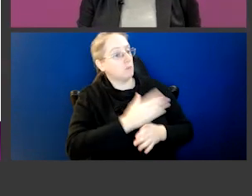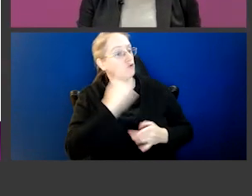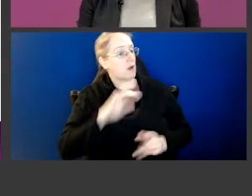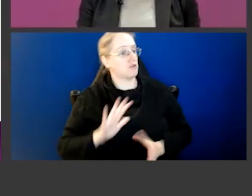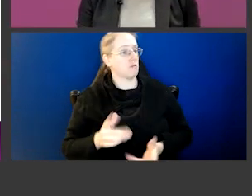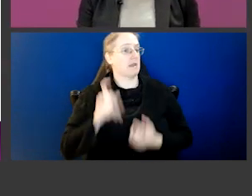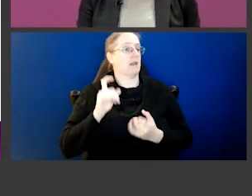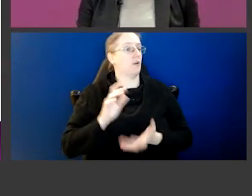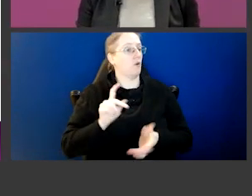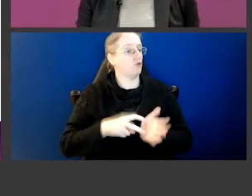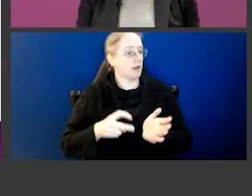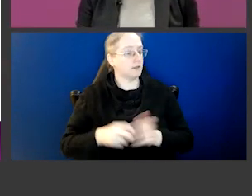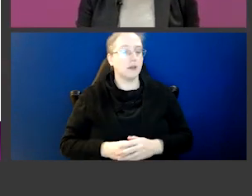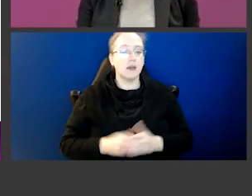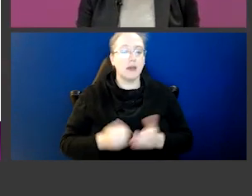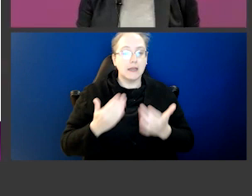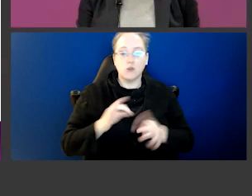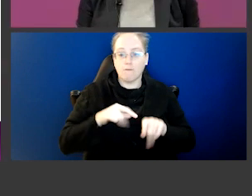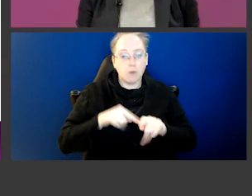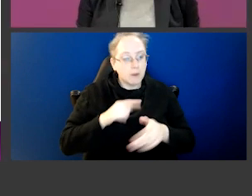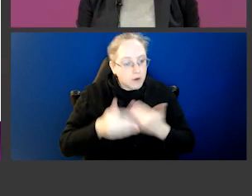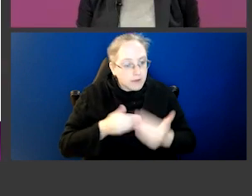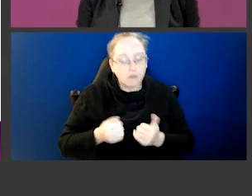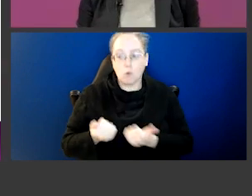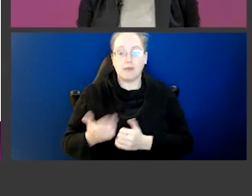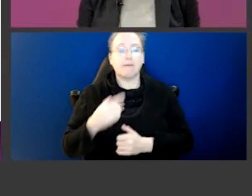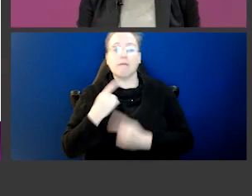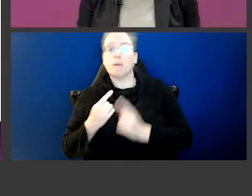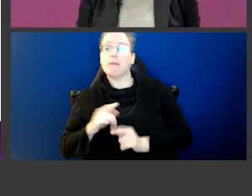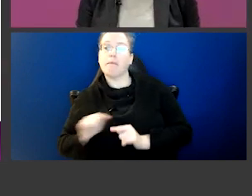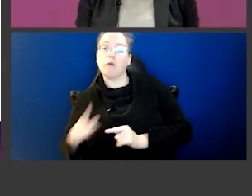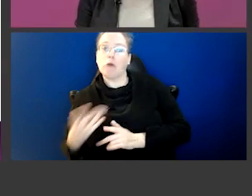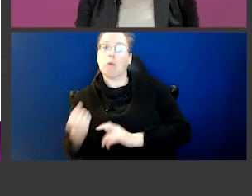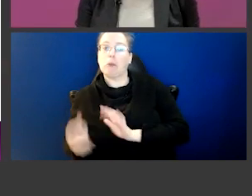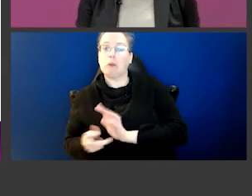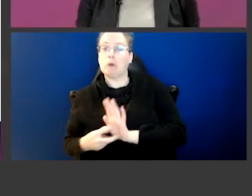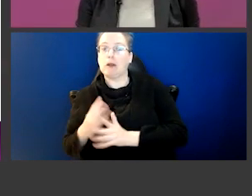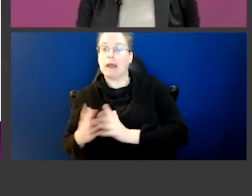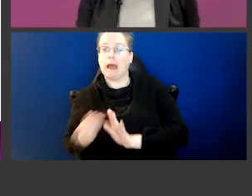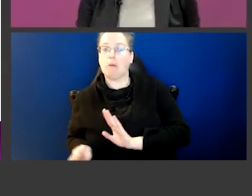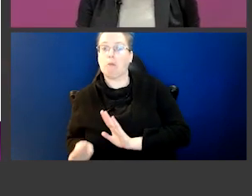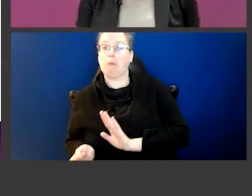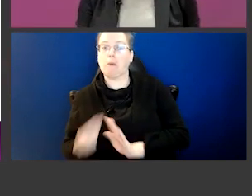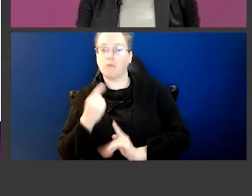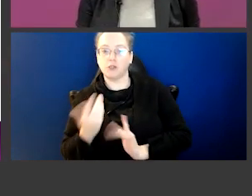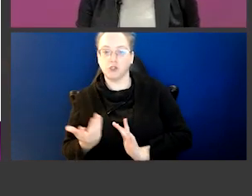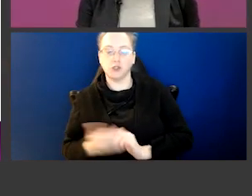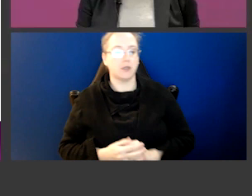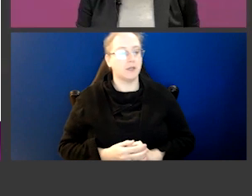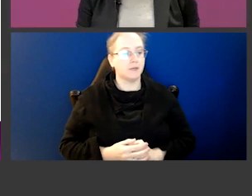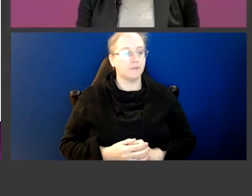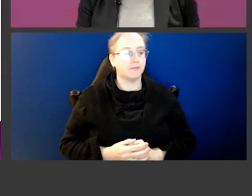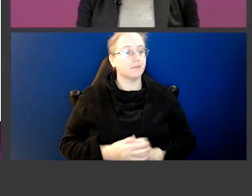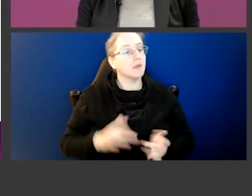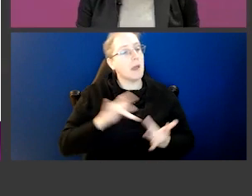proper process or giving inside information about how someone could win a contract. Finally, improper conduct can also